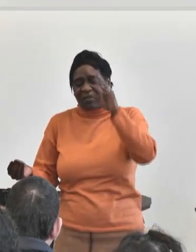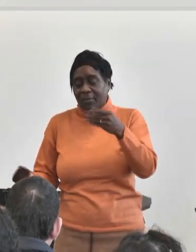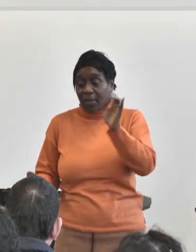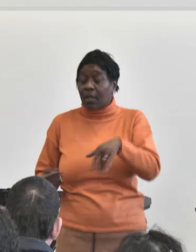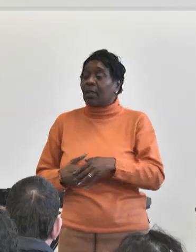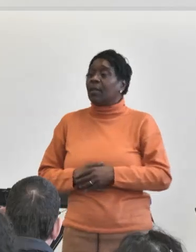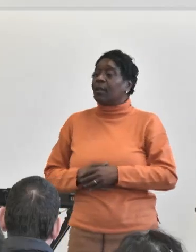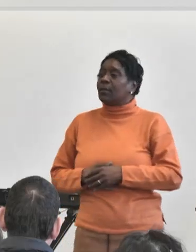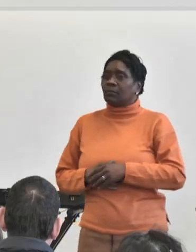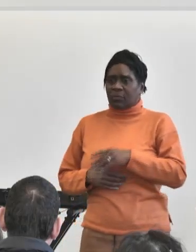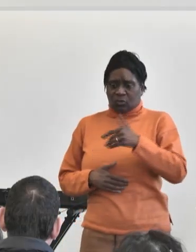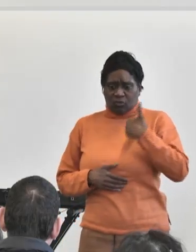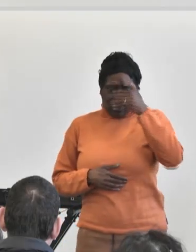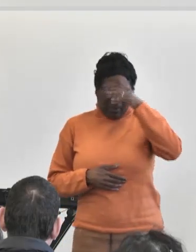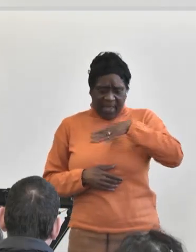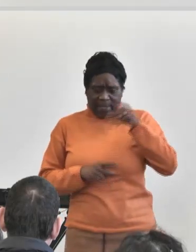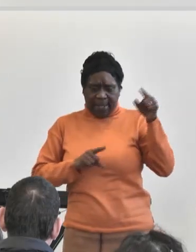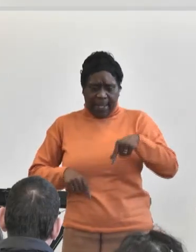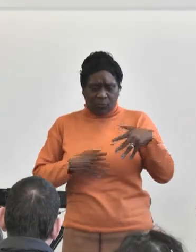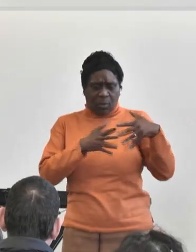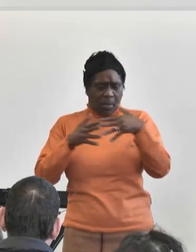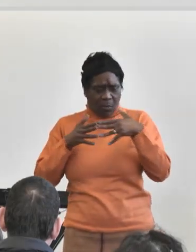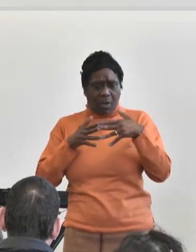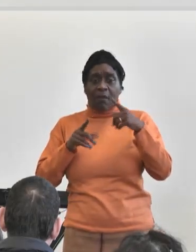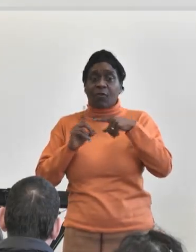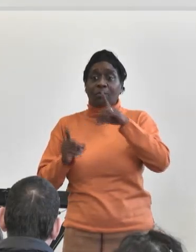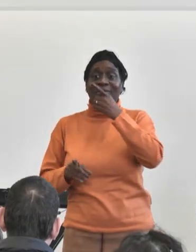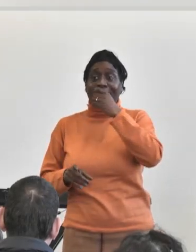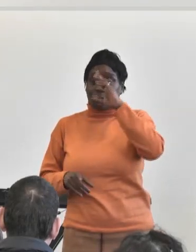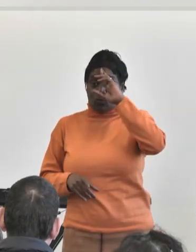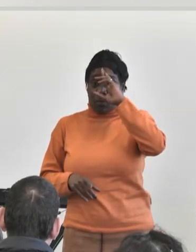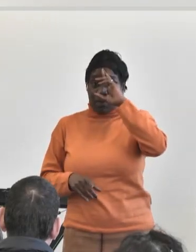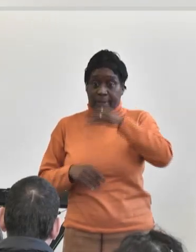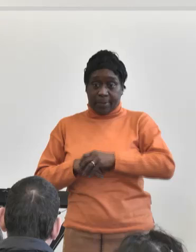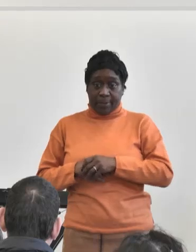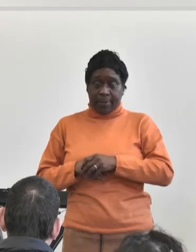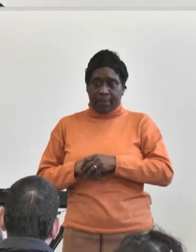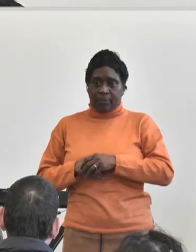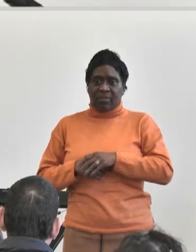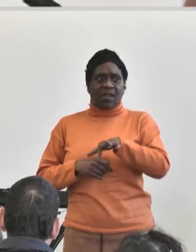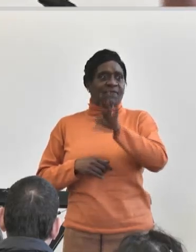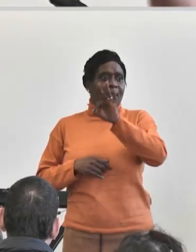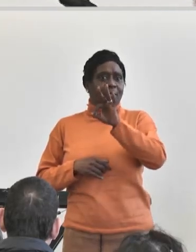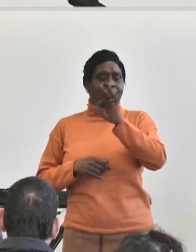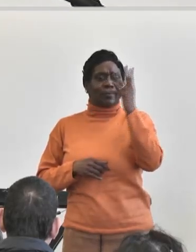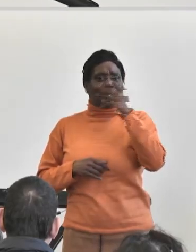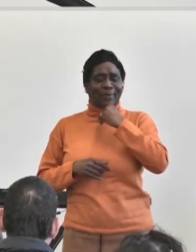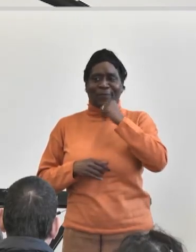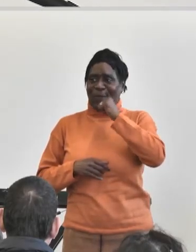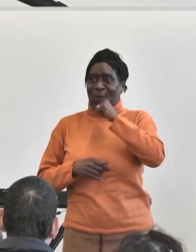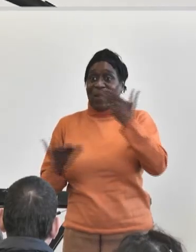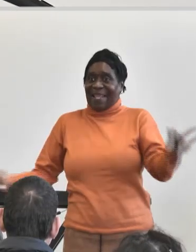And this young man came to America from Dominican Republic. Y este hombre vino de la República Dominicana. And he found this wonderful girl here